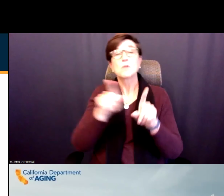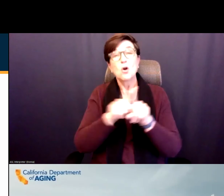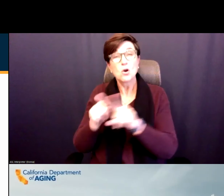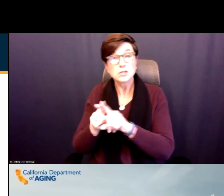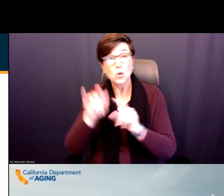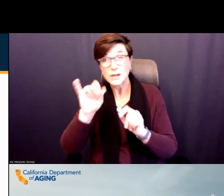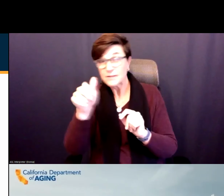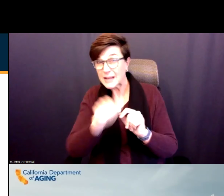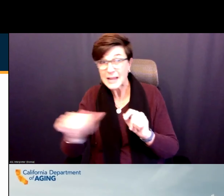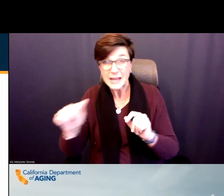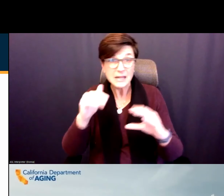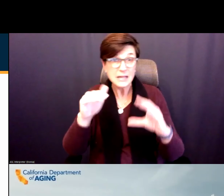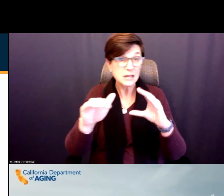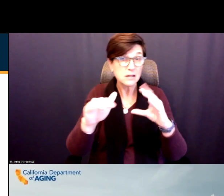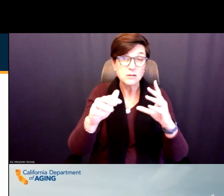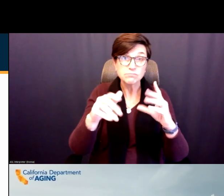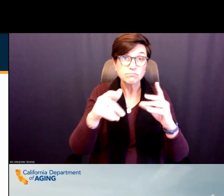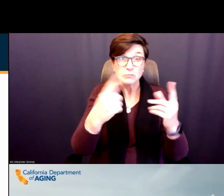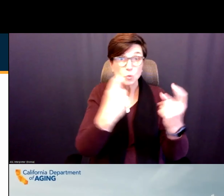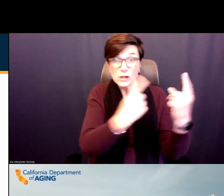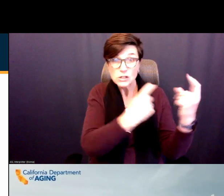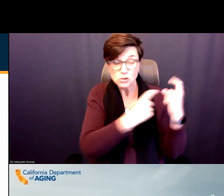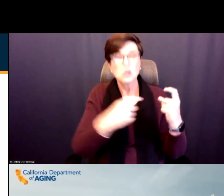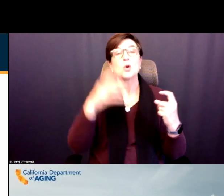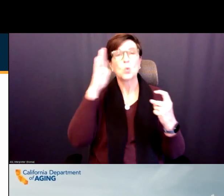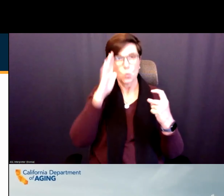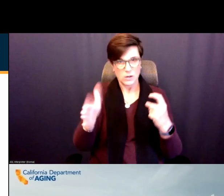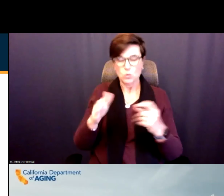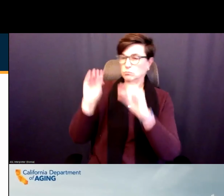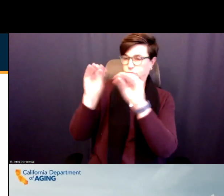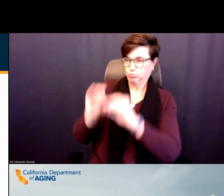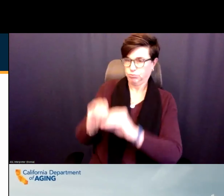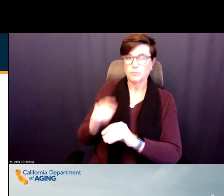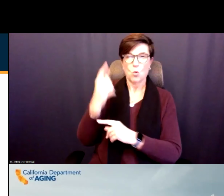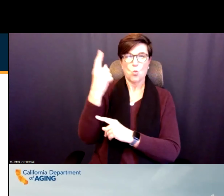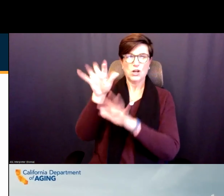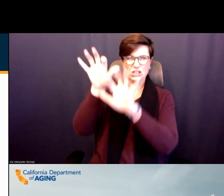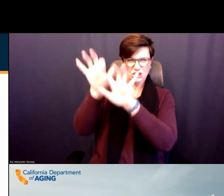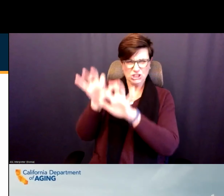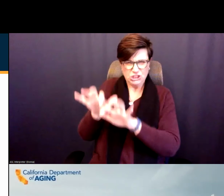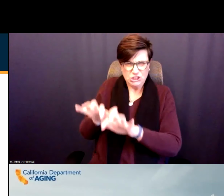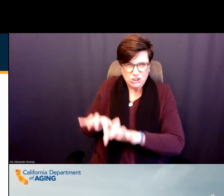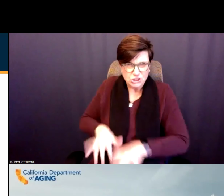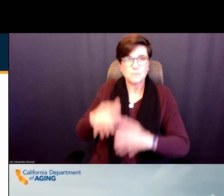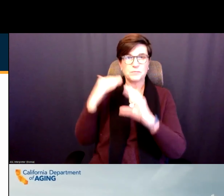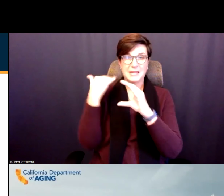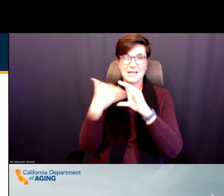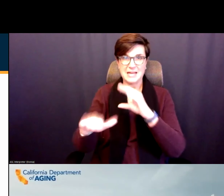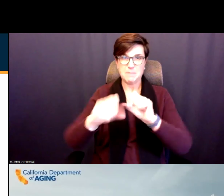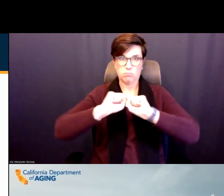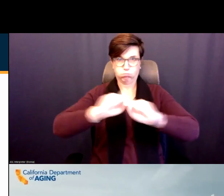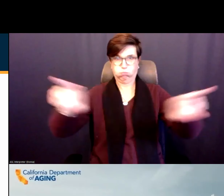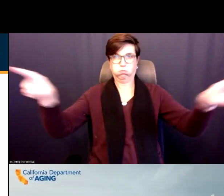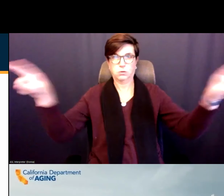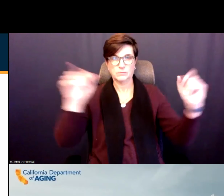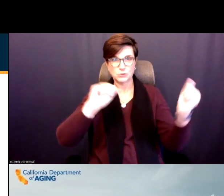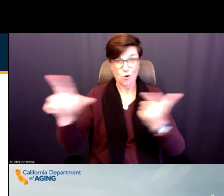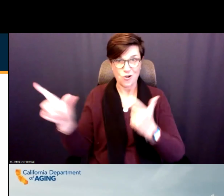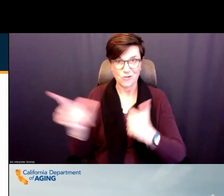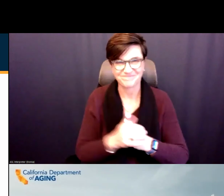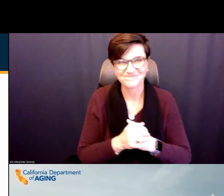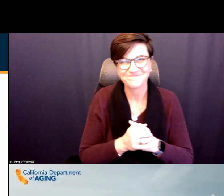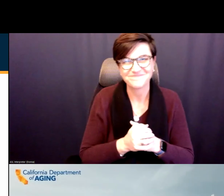today. Following this webinar, you'll receive a link to that survey. So how do you participate today? Typical